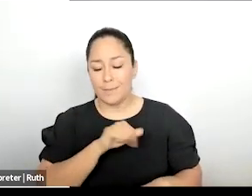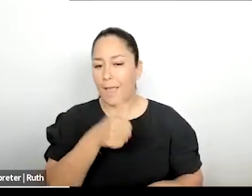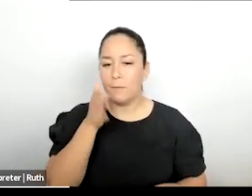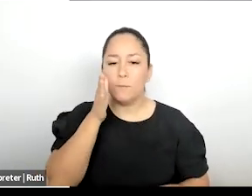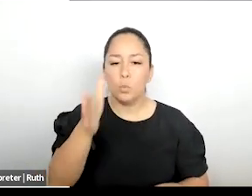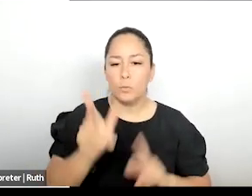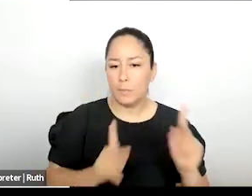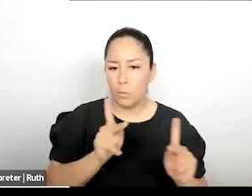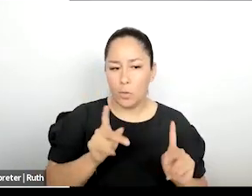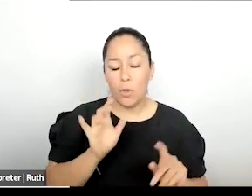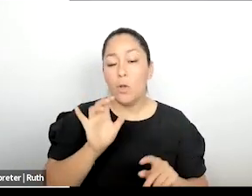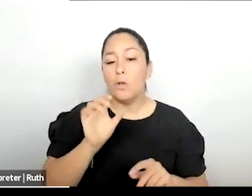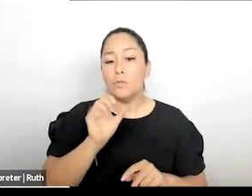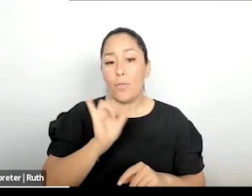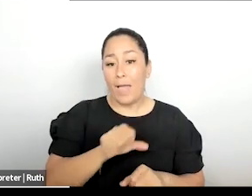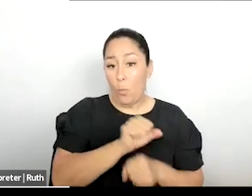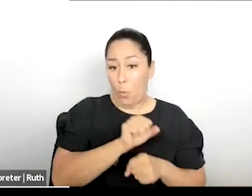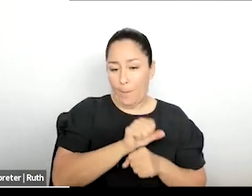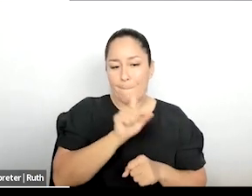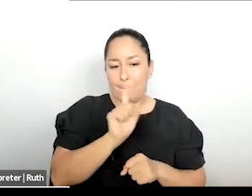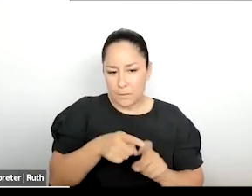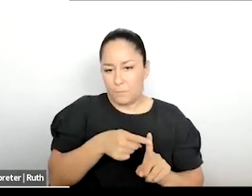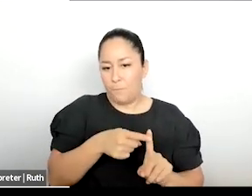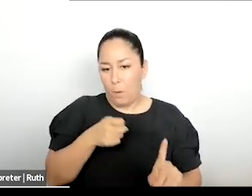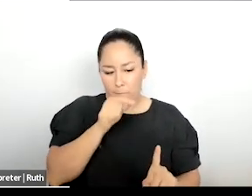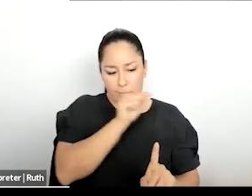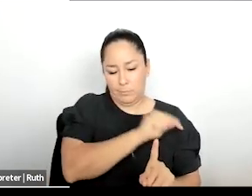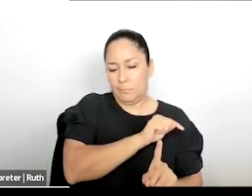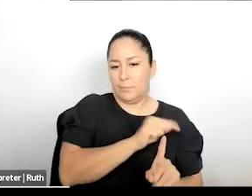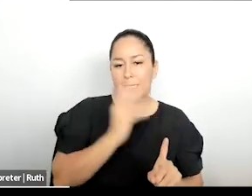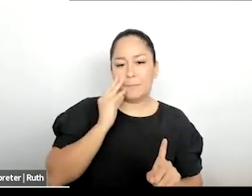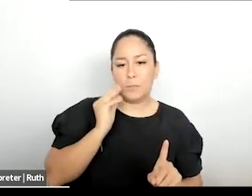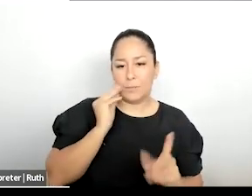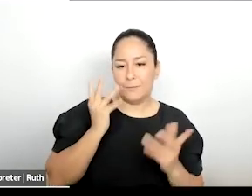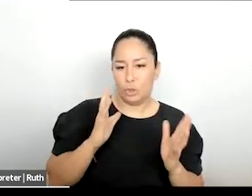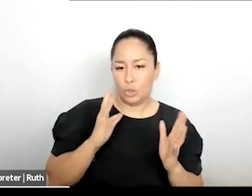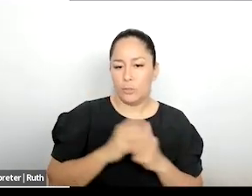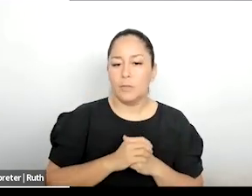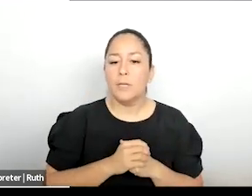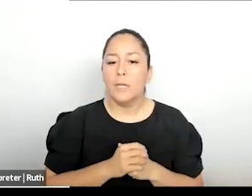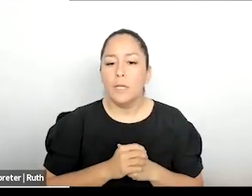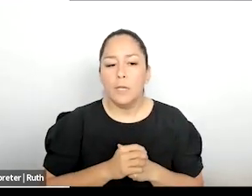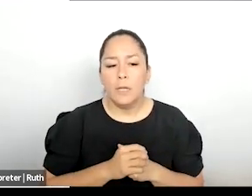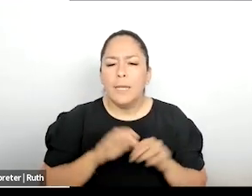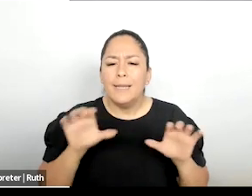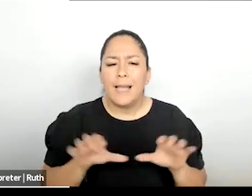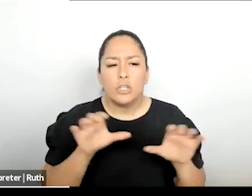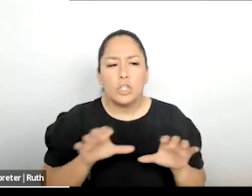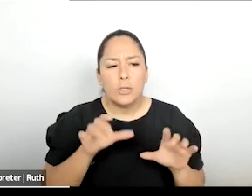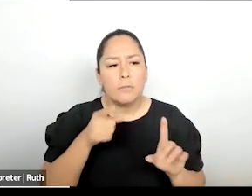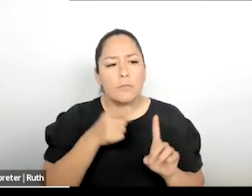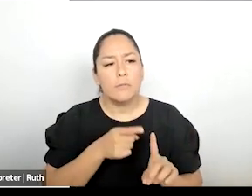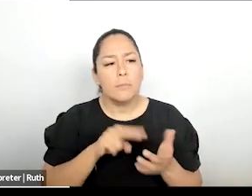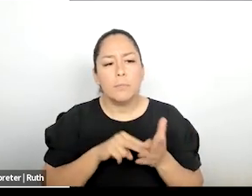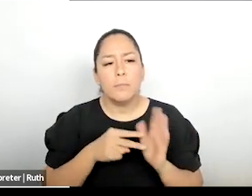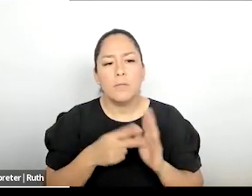of the work has to come from the people themselves who are experiencing the health inequity. When we talk about action orientation, what